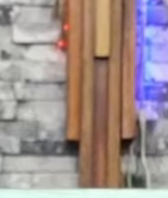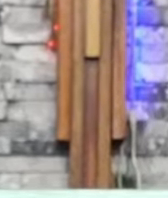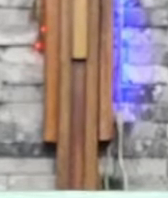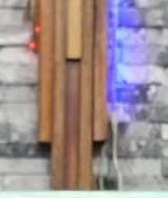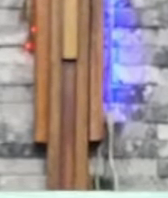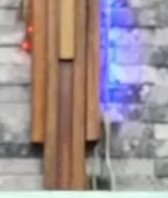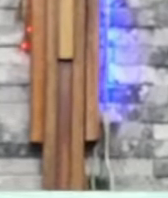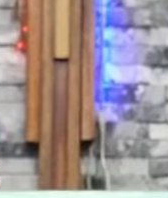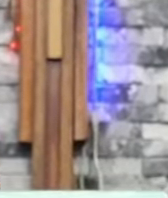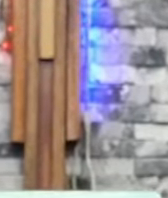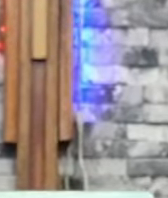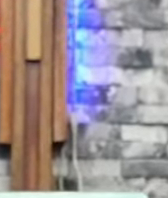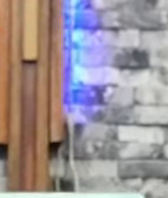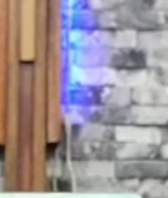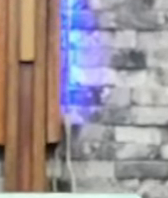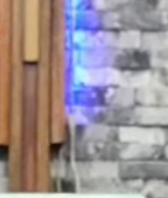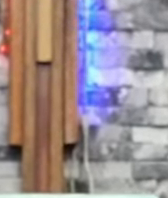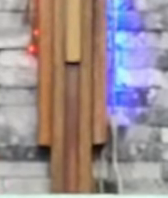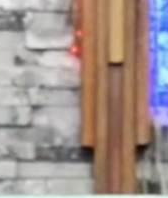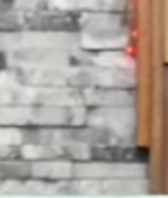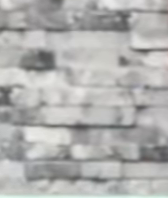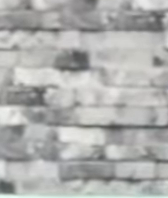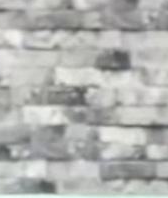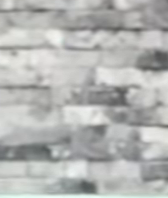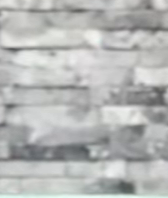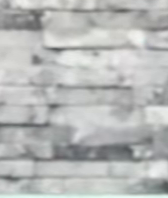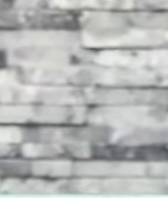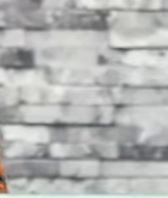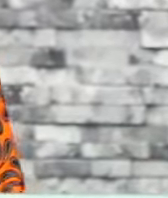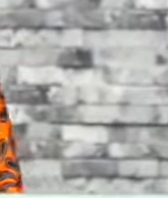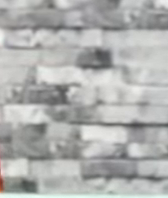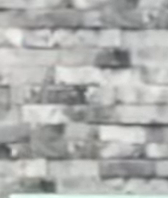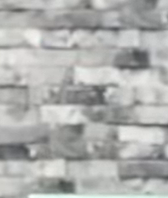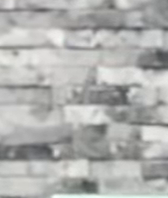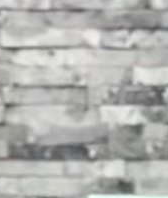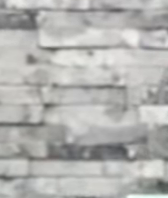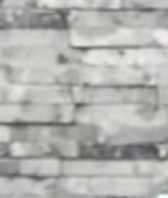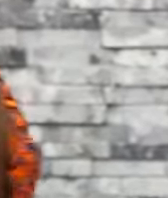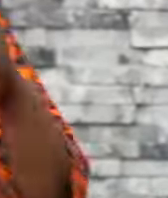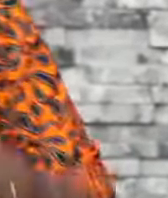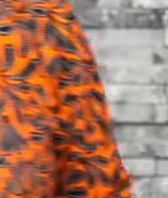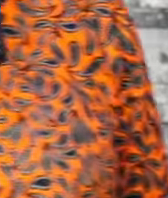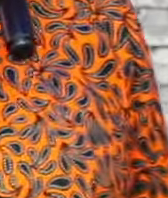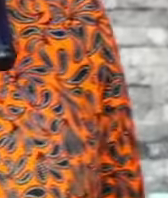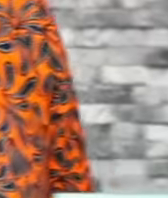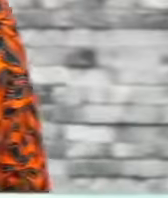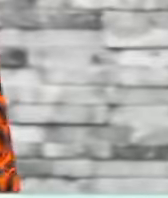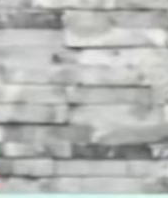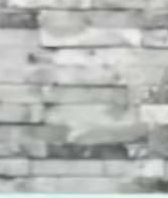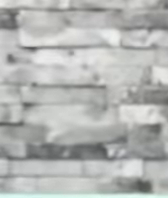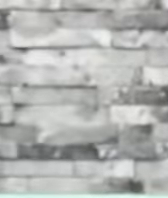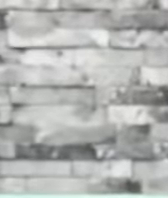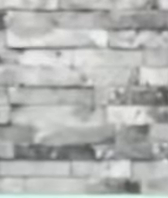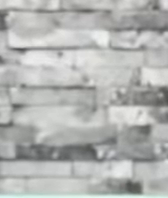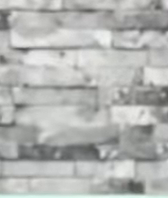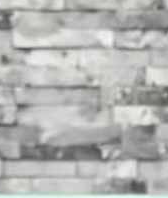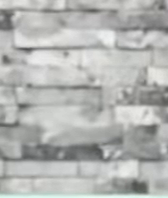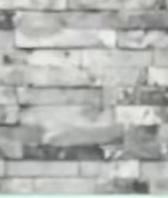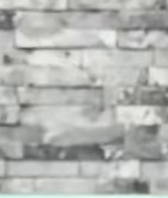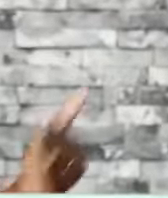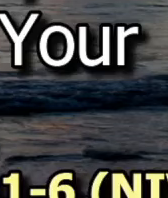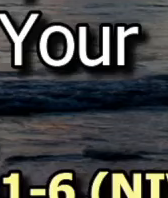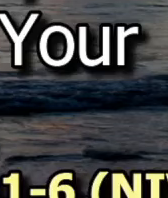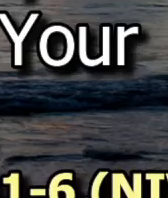had gotten to that point where he knew that even though I walk through the valley of the shadow of death, I will fear